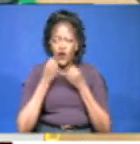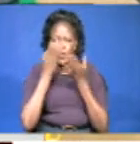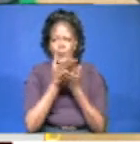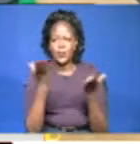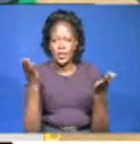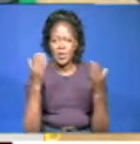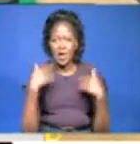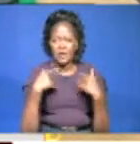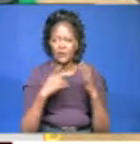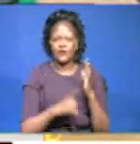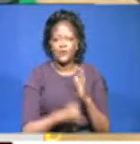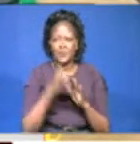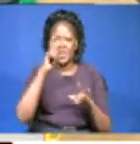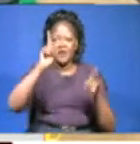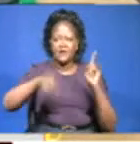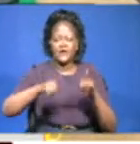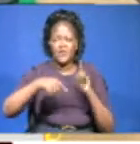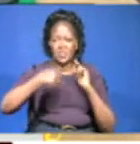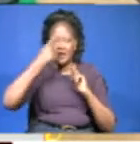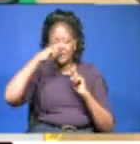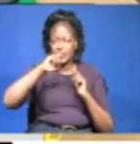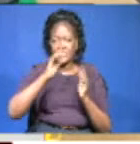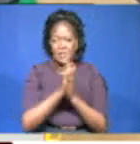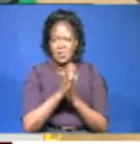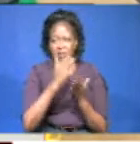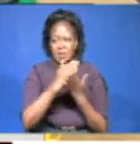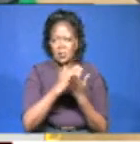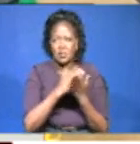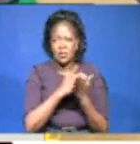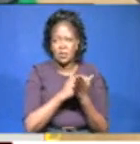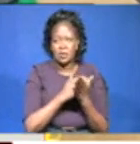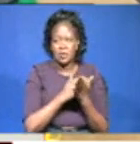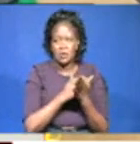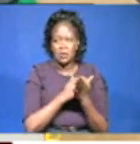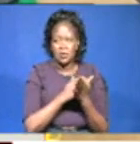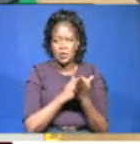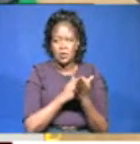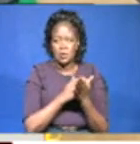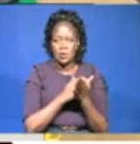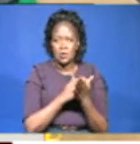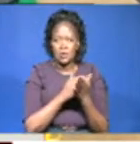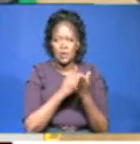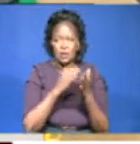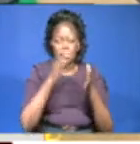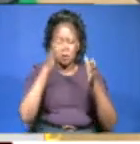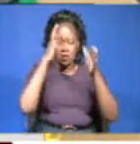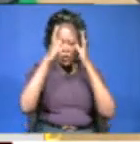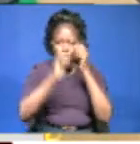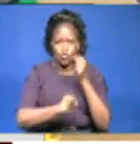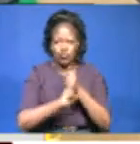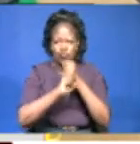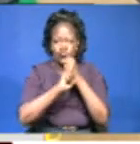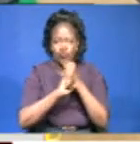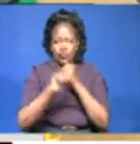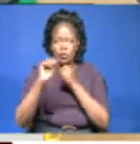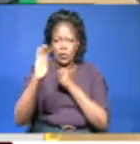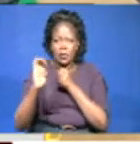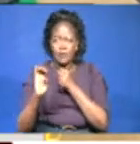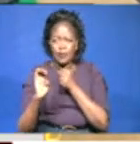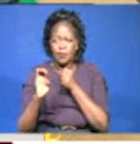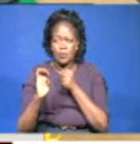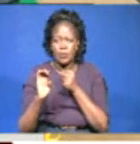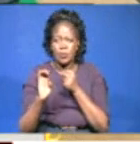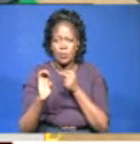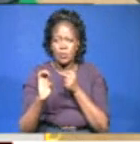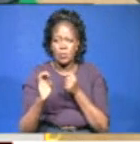developed various policies and programs and initiatives to support SMEs, whether it is